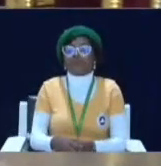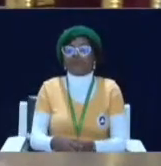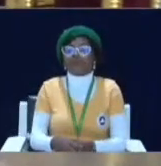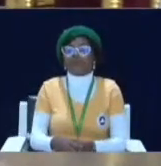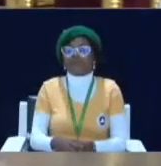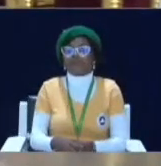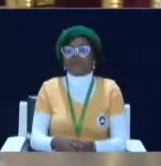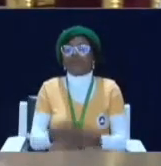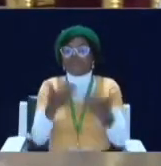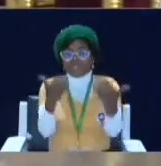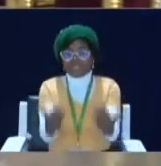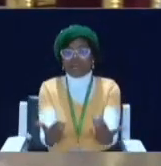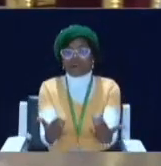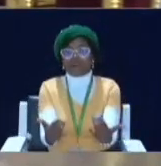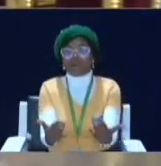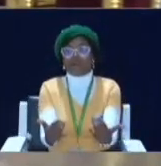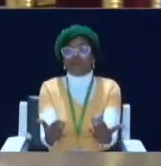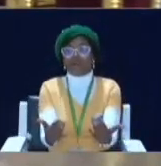Now,